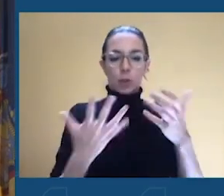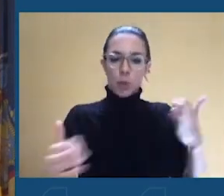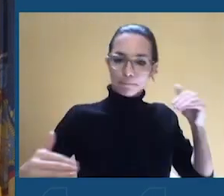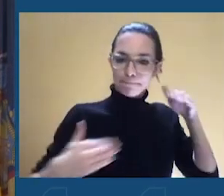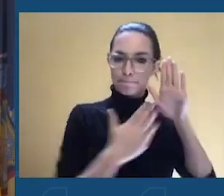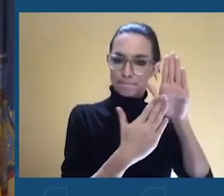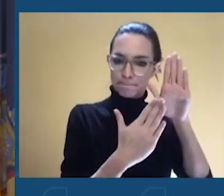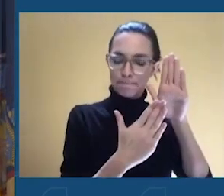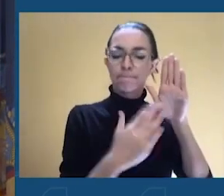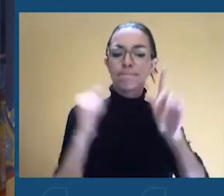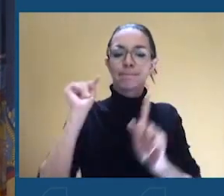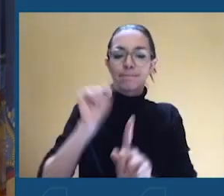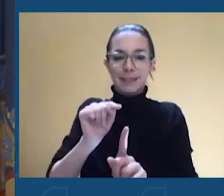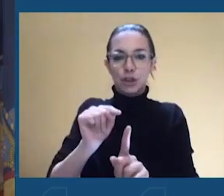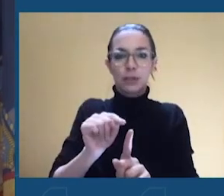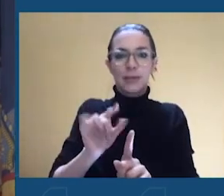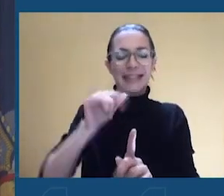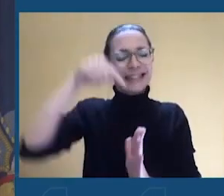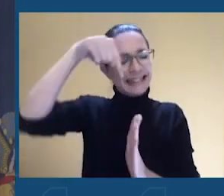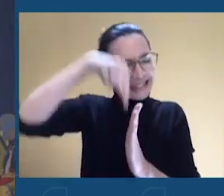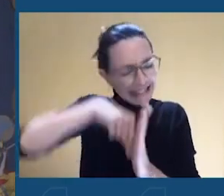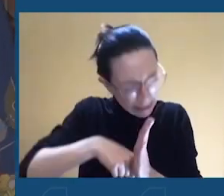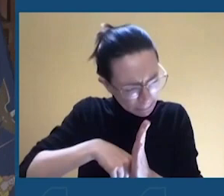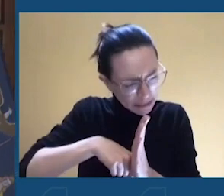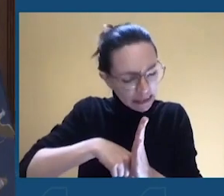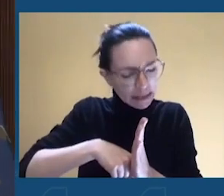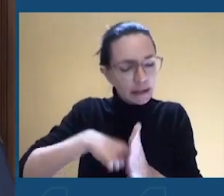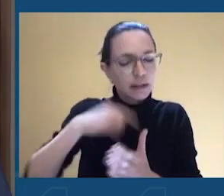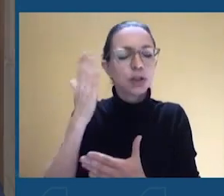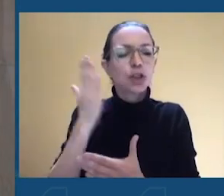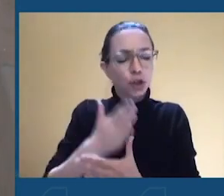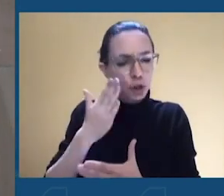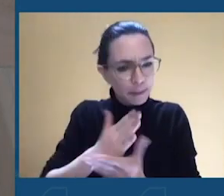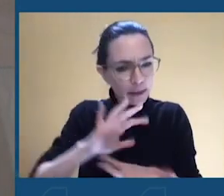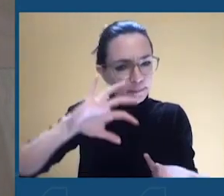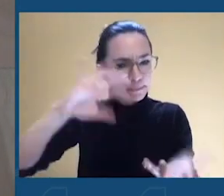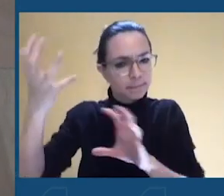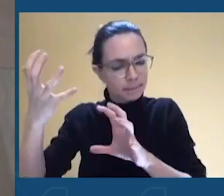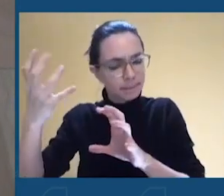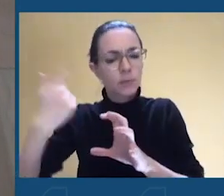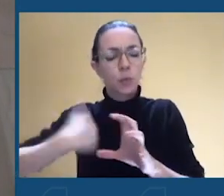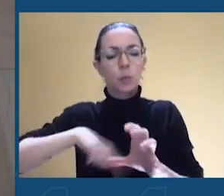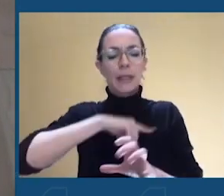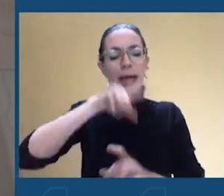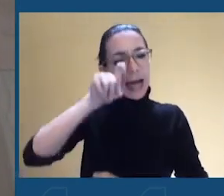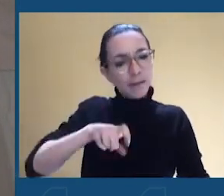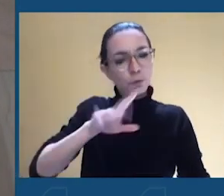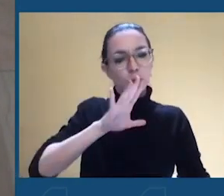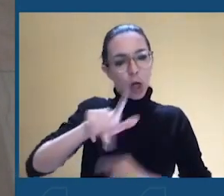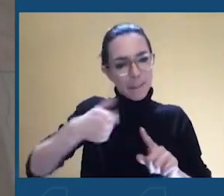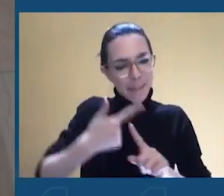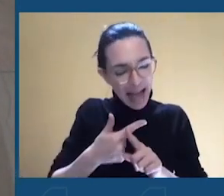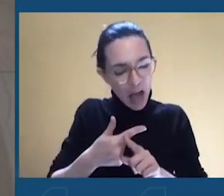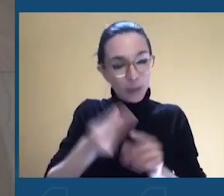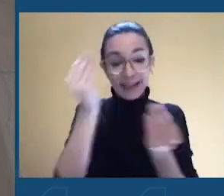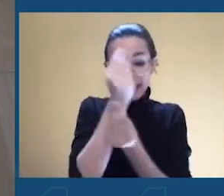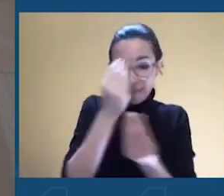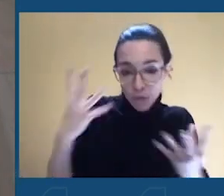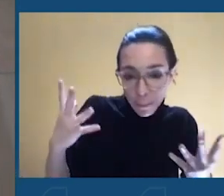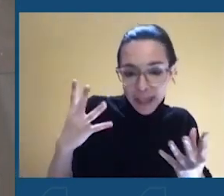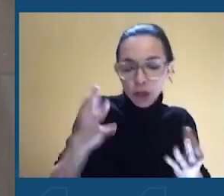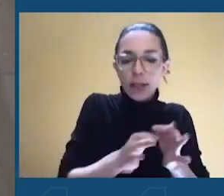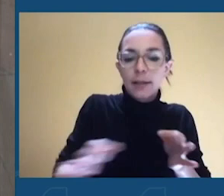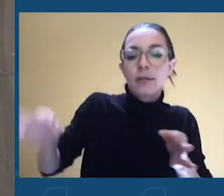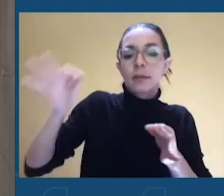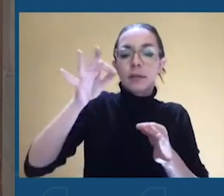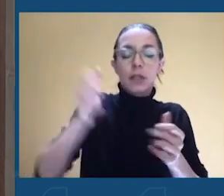deeply, deeply disturbing, and that we have to talk about the leak, the so-called leak of the Supreme Court